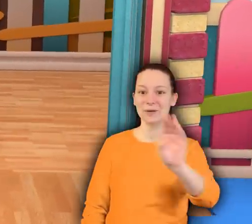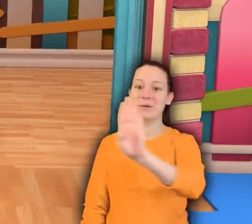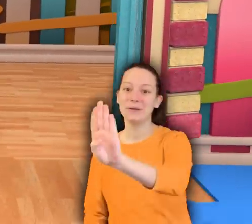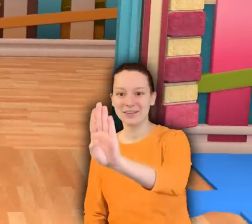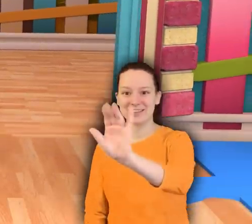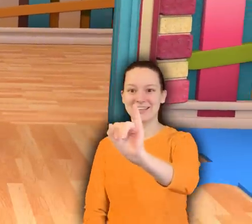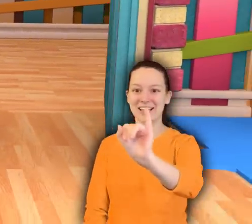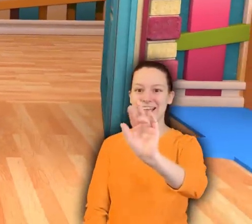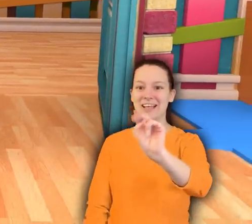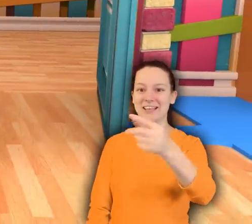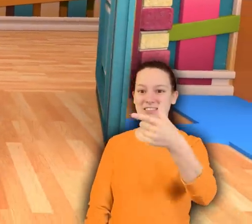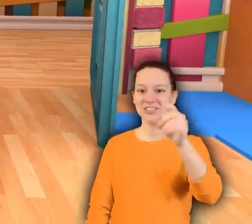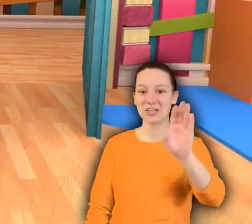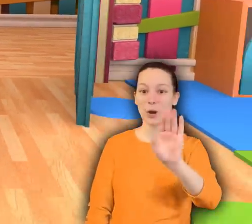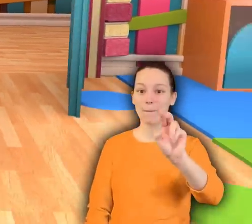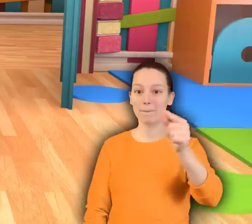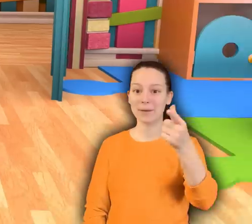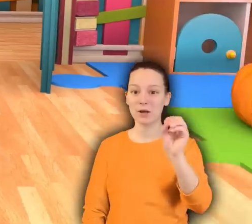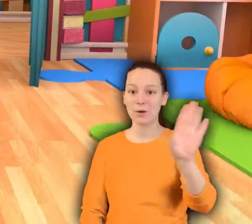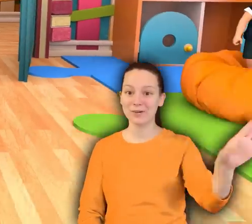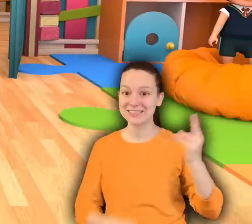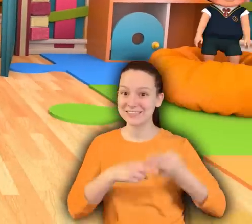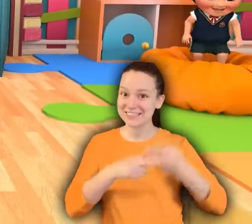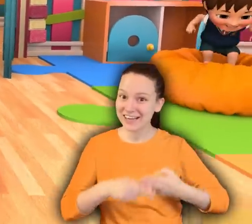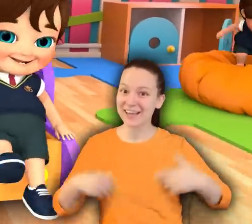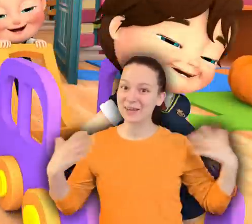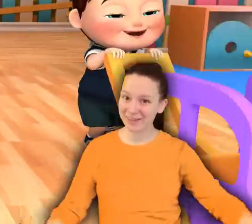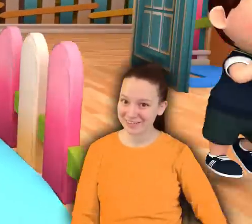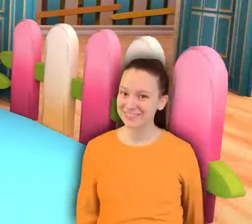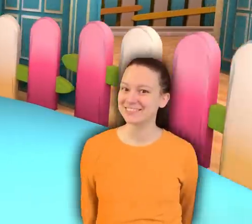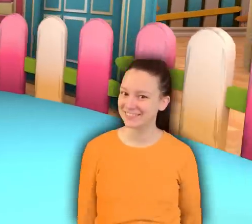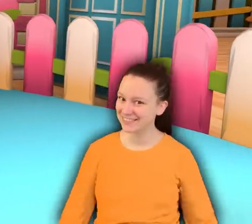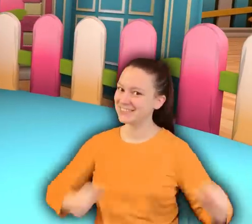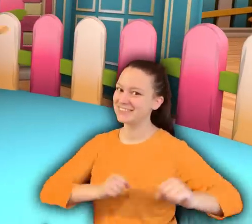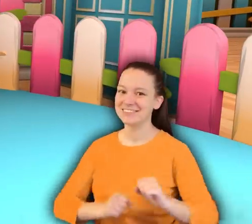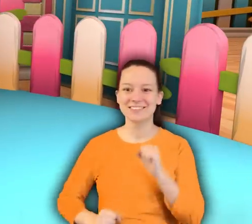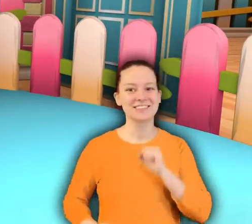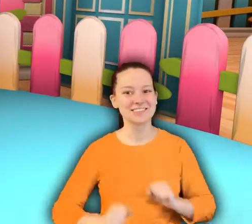b-i-n-g-o-b-i-n-g-o b-i-n-g-o and Bingo was his name-o